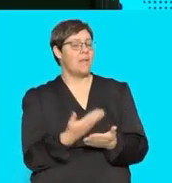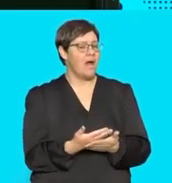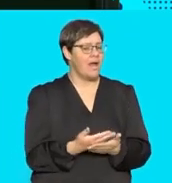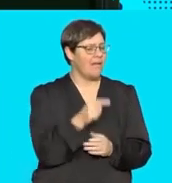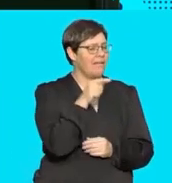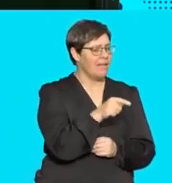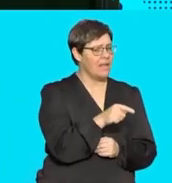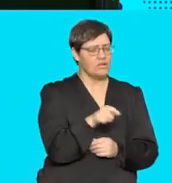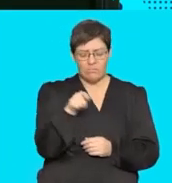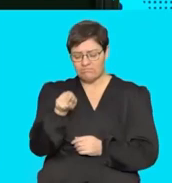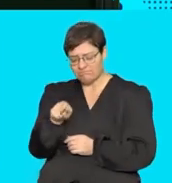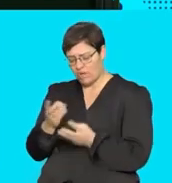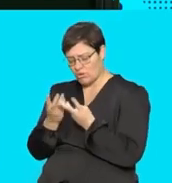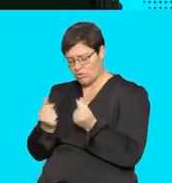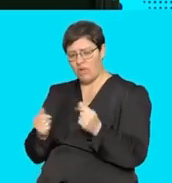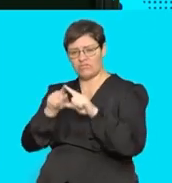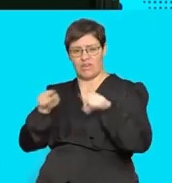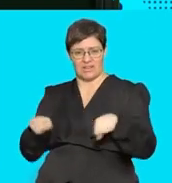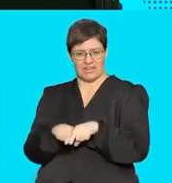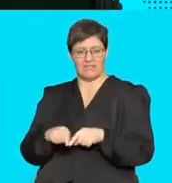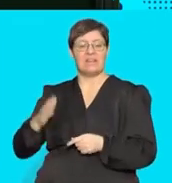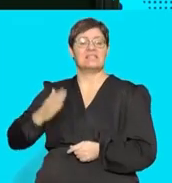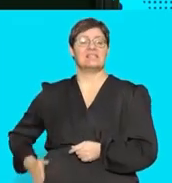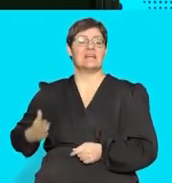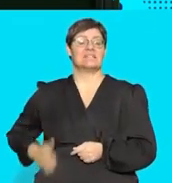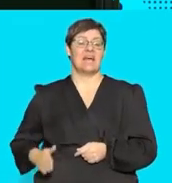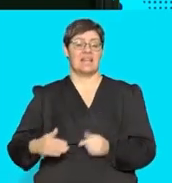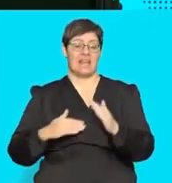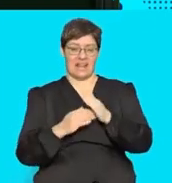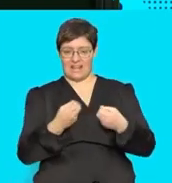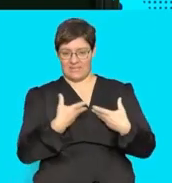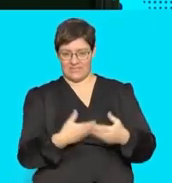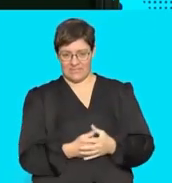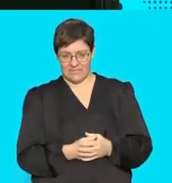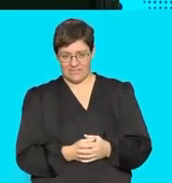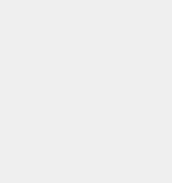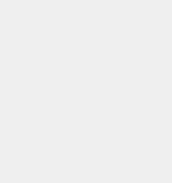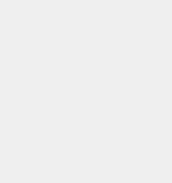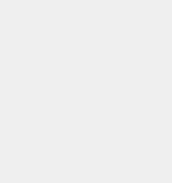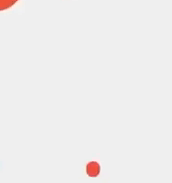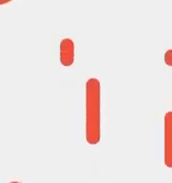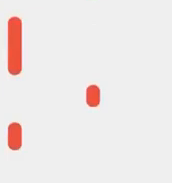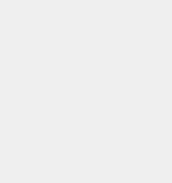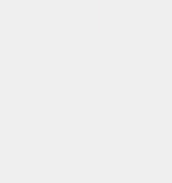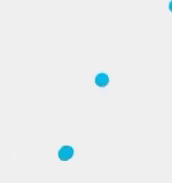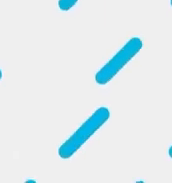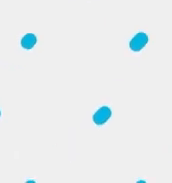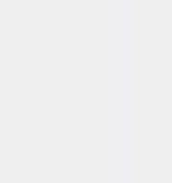to solve a triangle when we are given side-side angle.